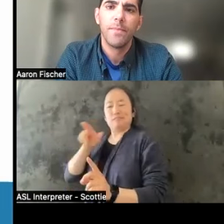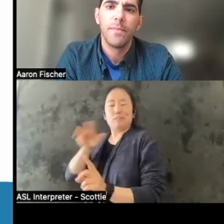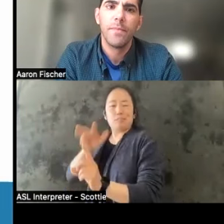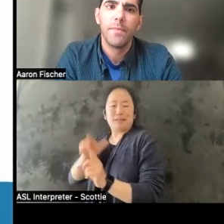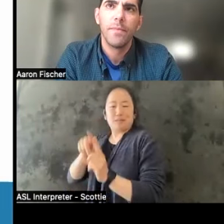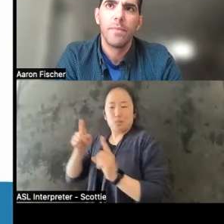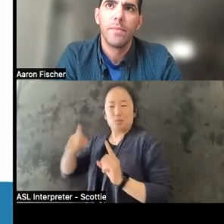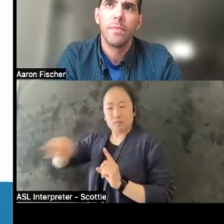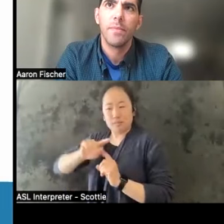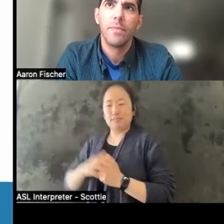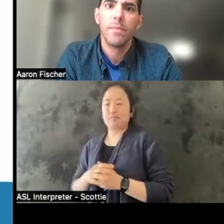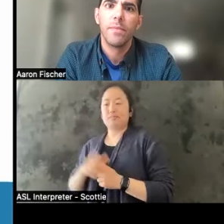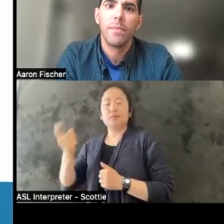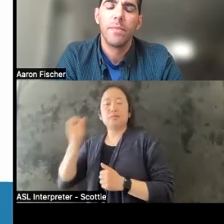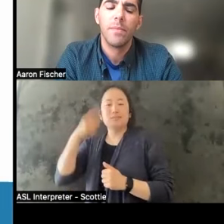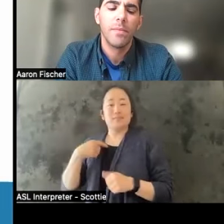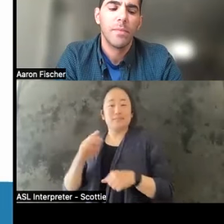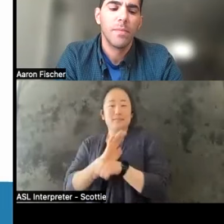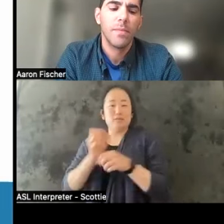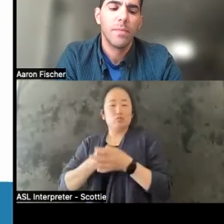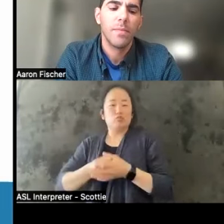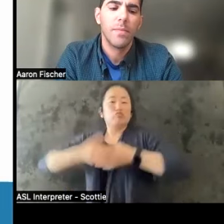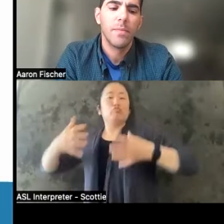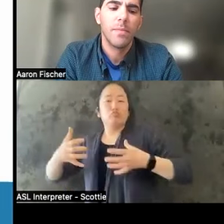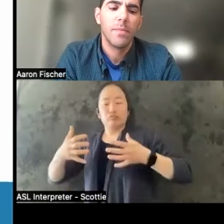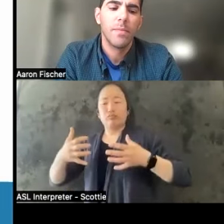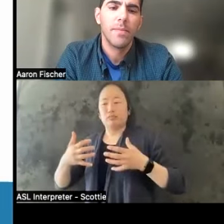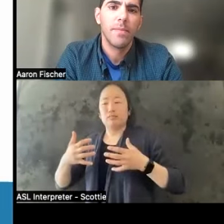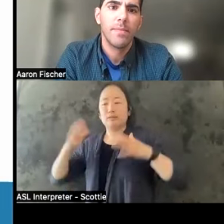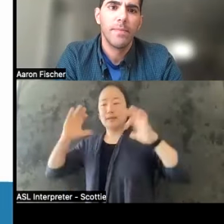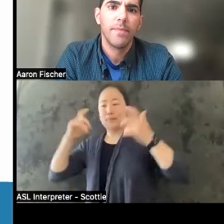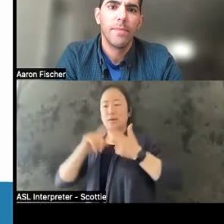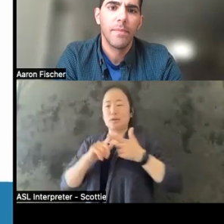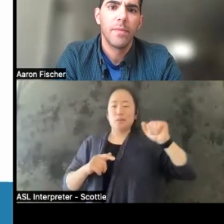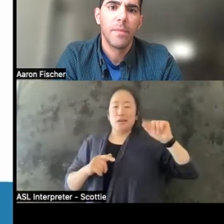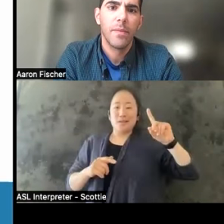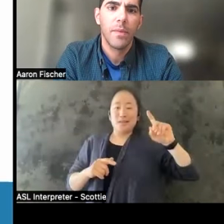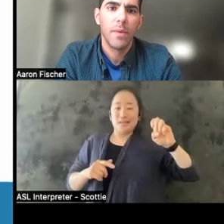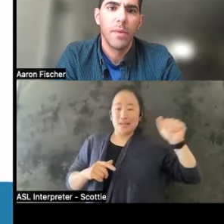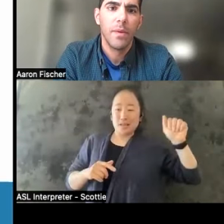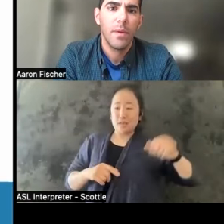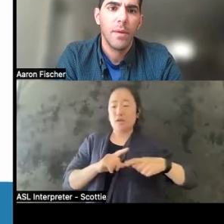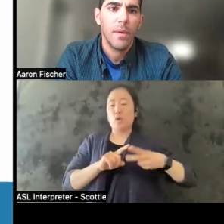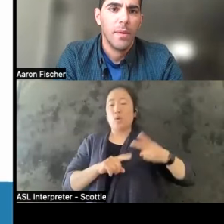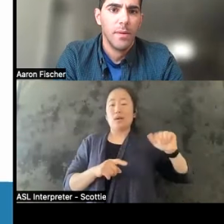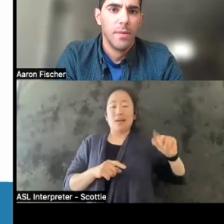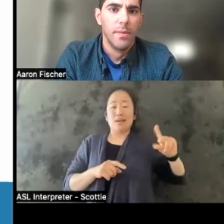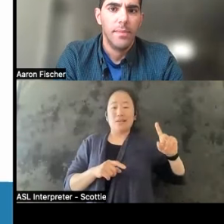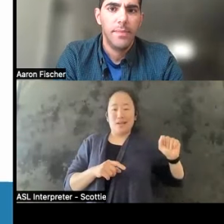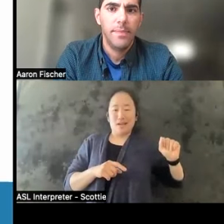bit larger employers than either the ADEA for age or the ADA for disability.